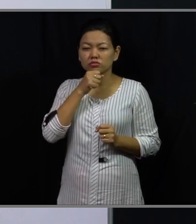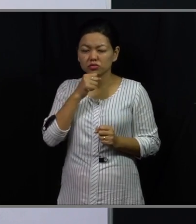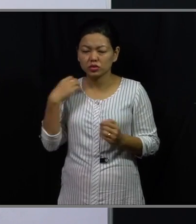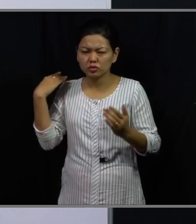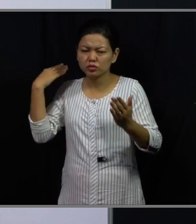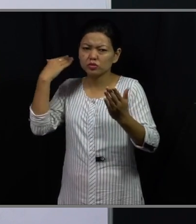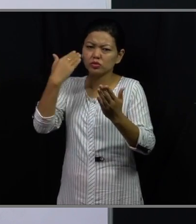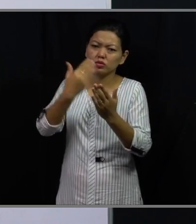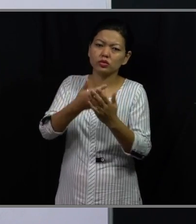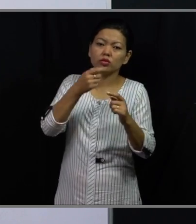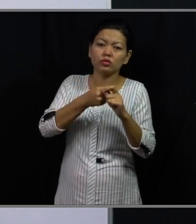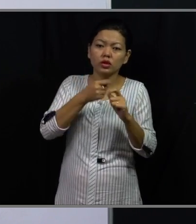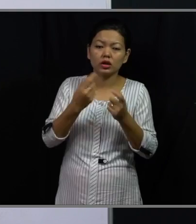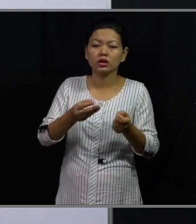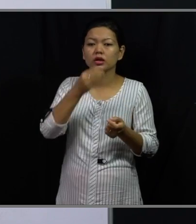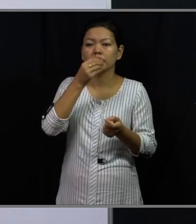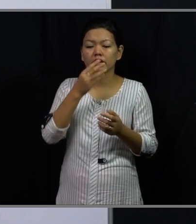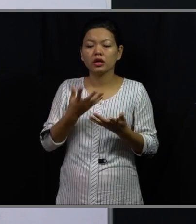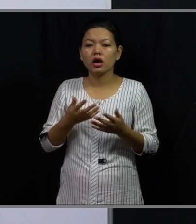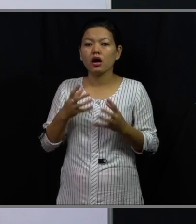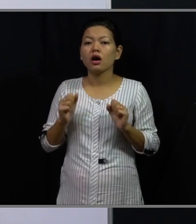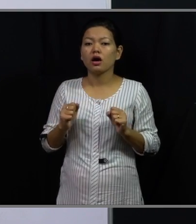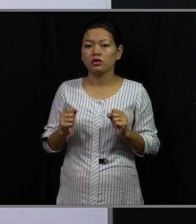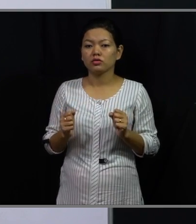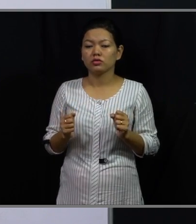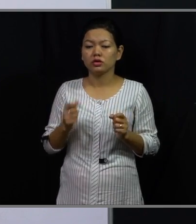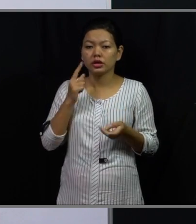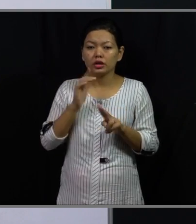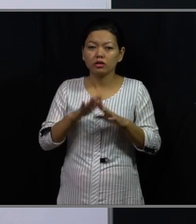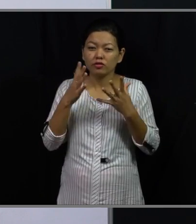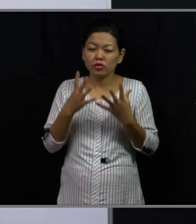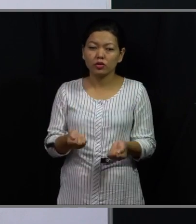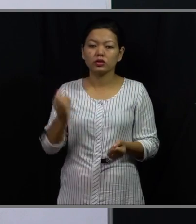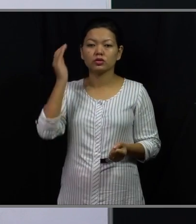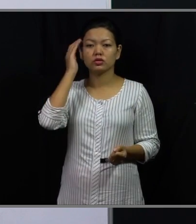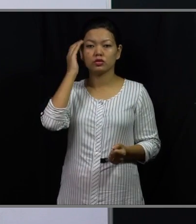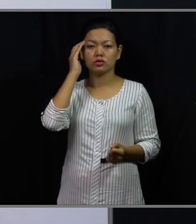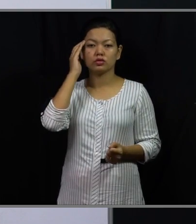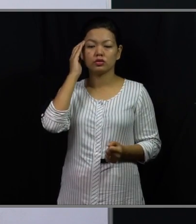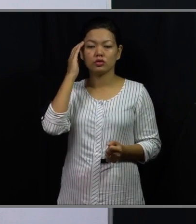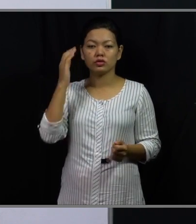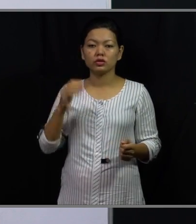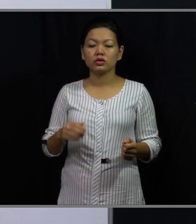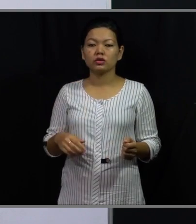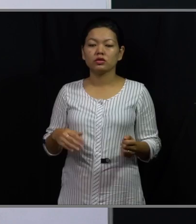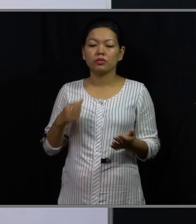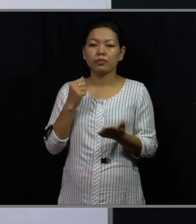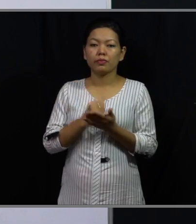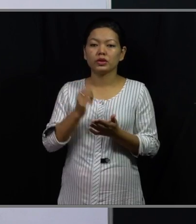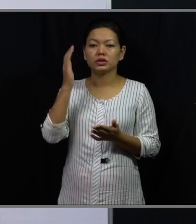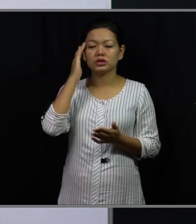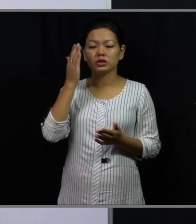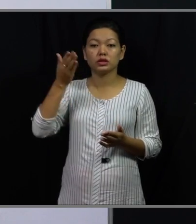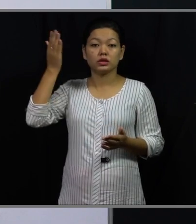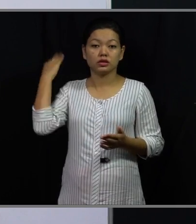the past, right? So in that way, sociology also takes the help of history by dealing with the